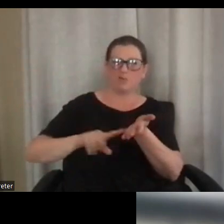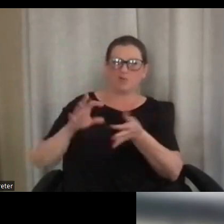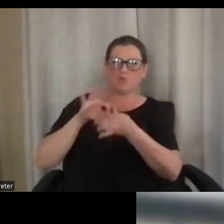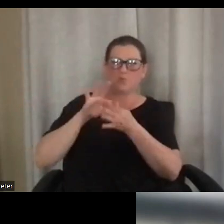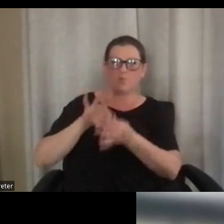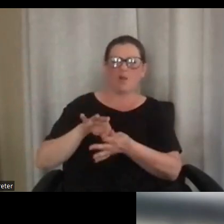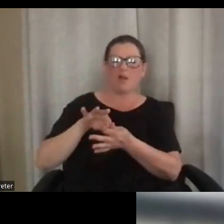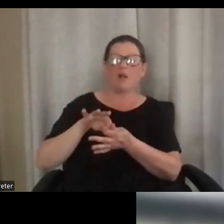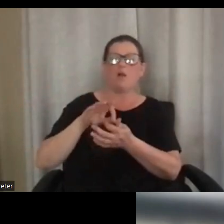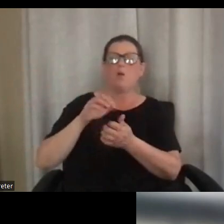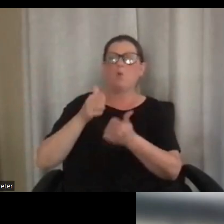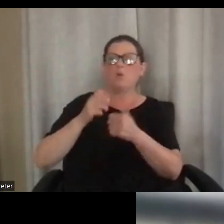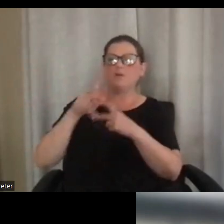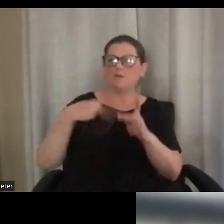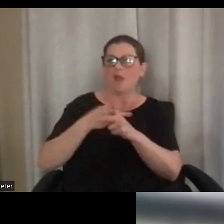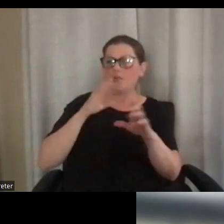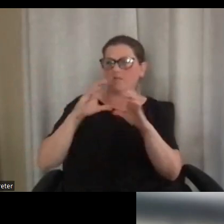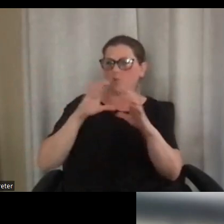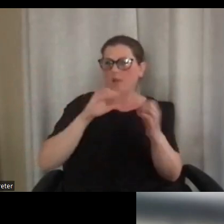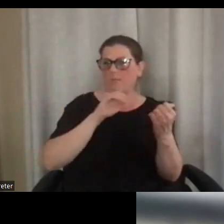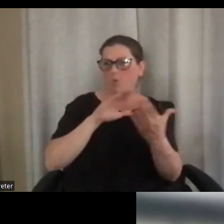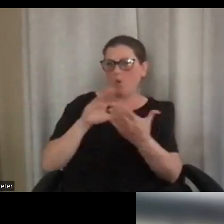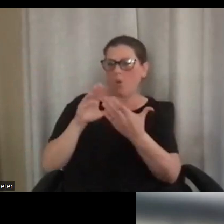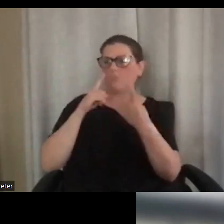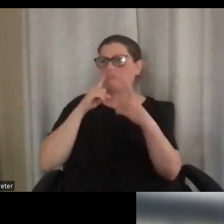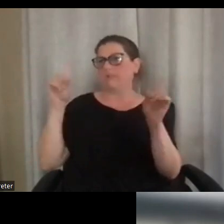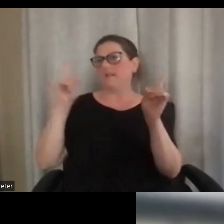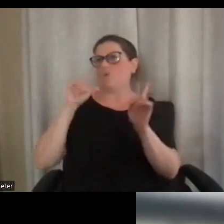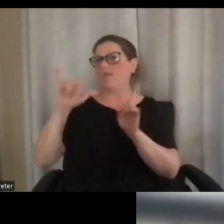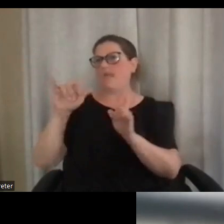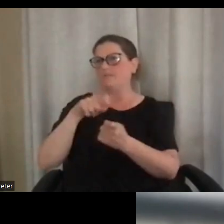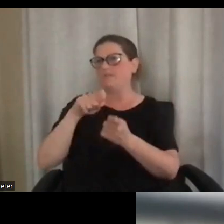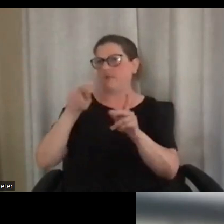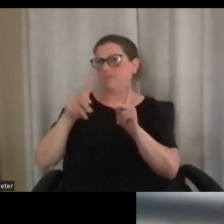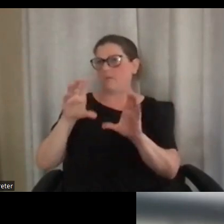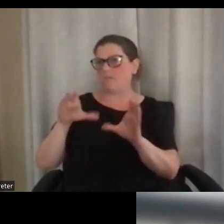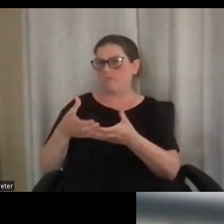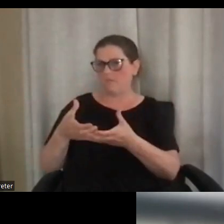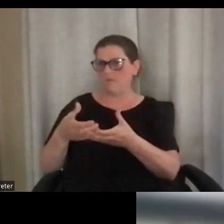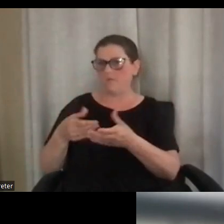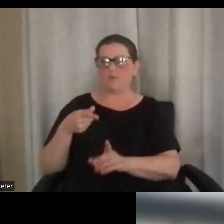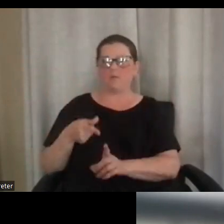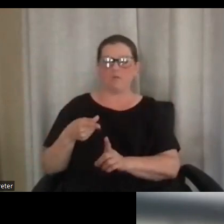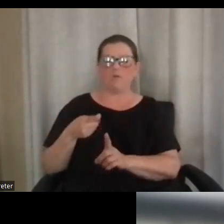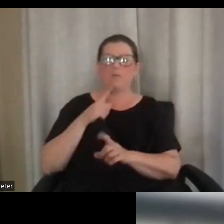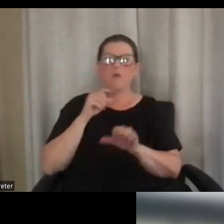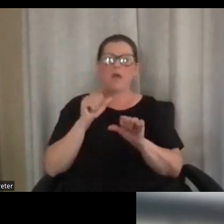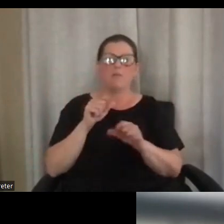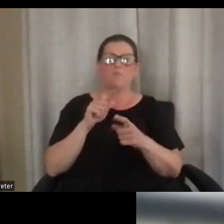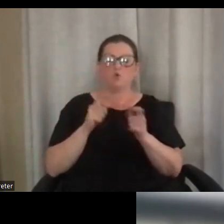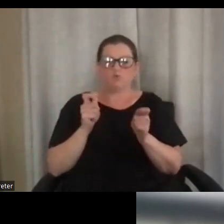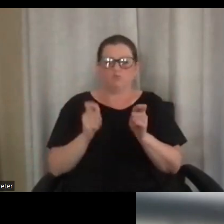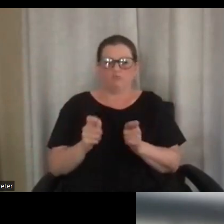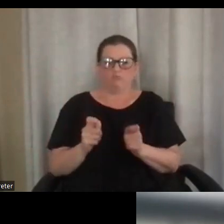of communication channels work with what populations you're trying to reach, and being able to tailor your